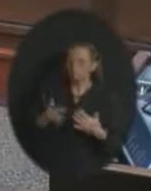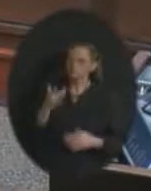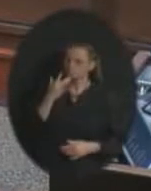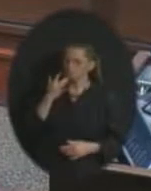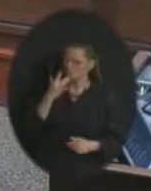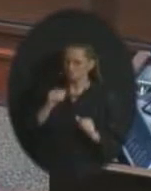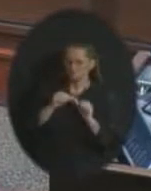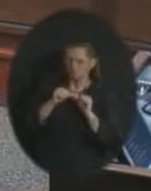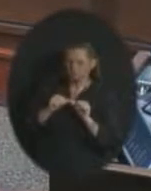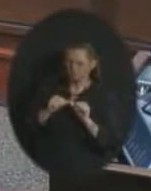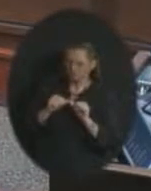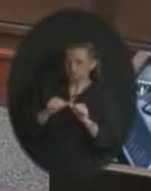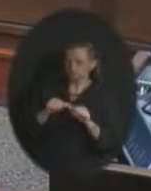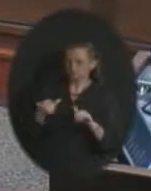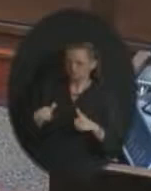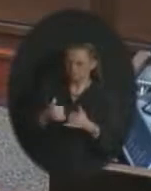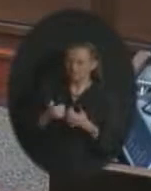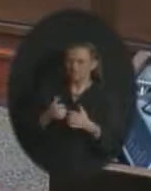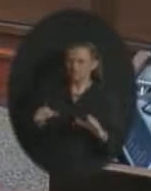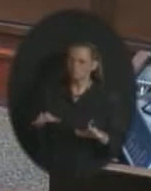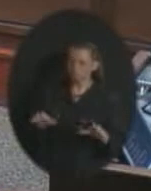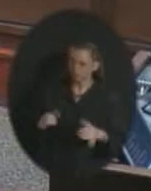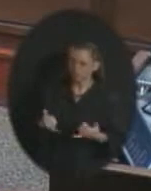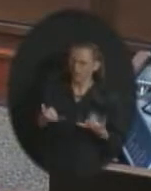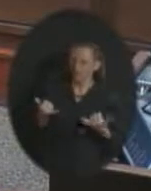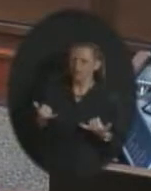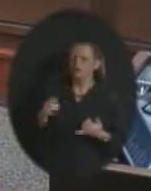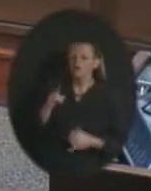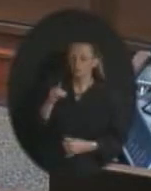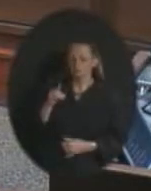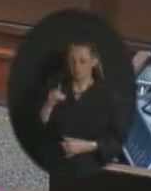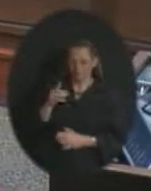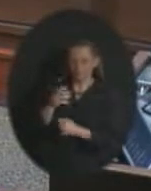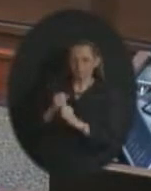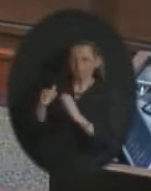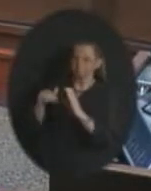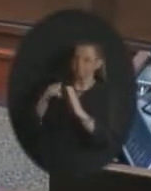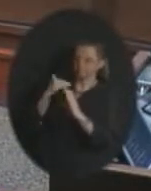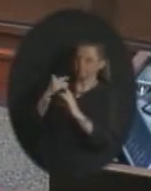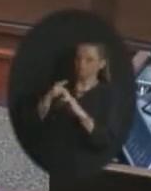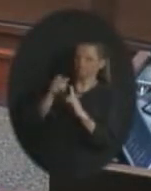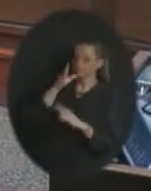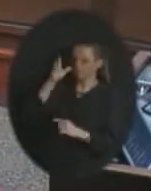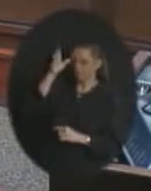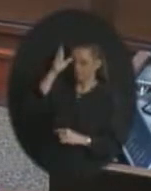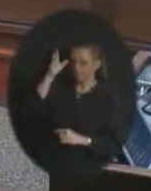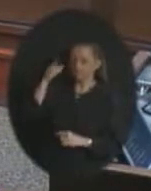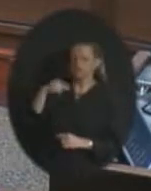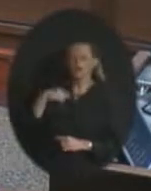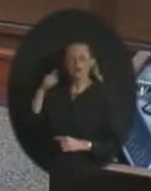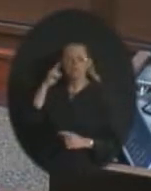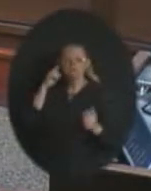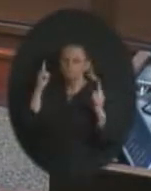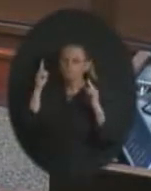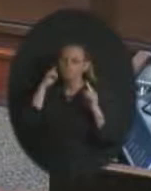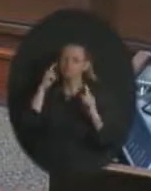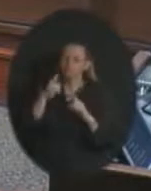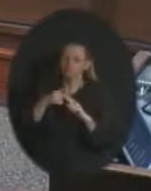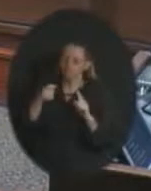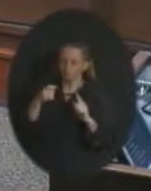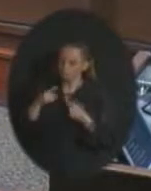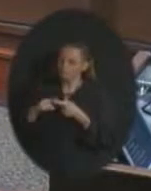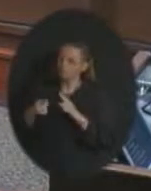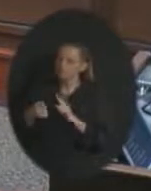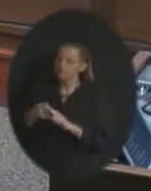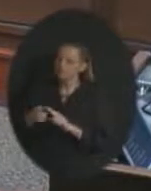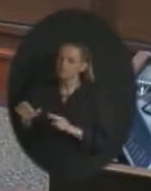the best option we have. But we did receive an email from a parent, and I've heard from friends whose students are athletes, and